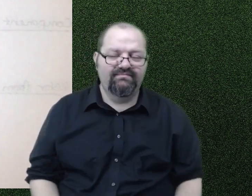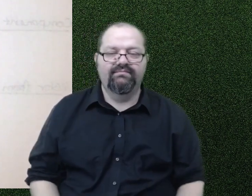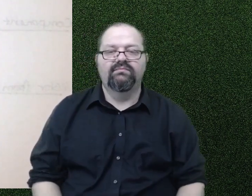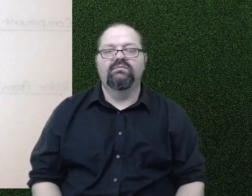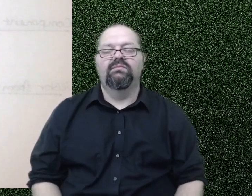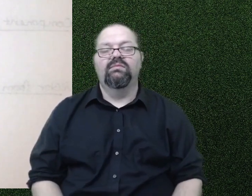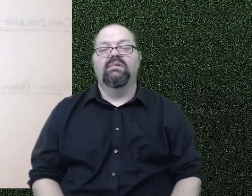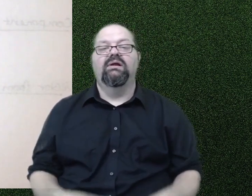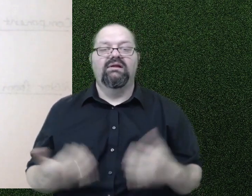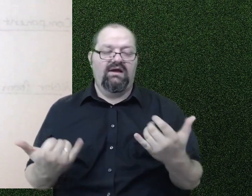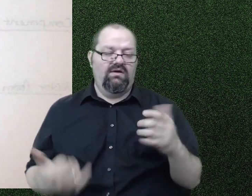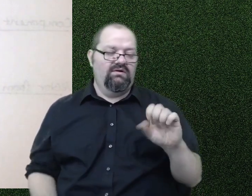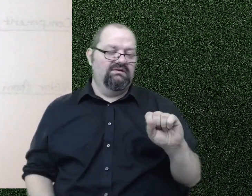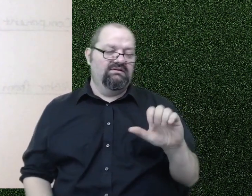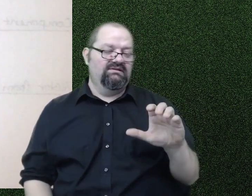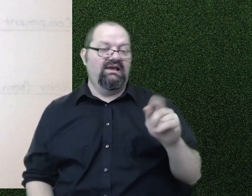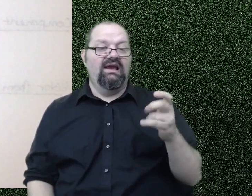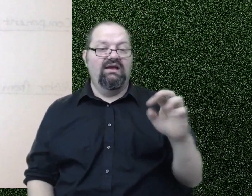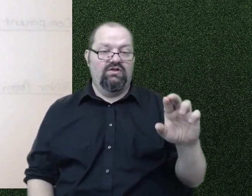Scalar multiplication.